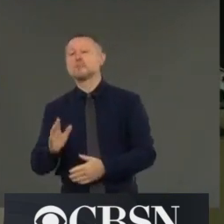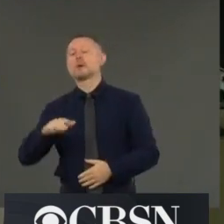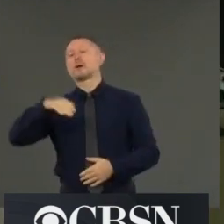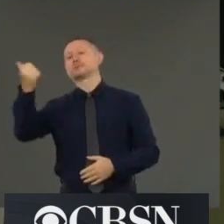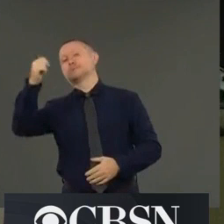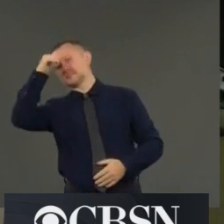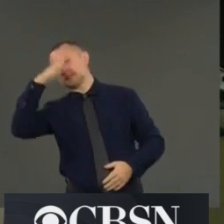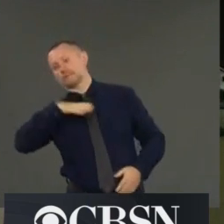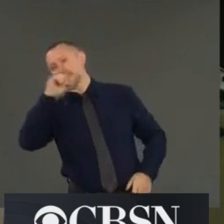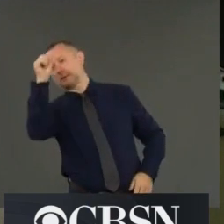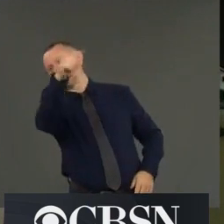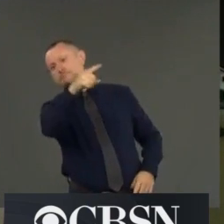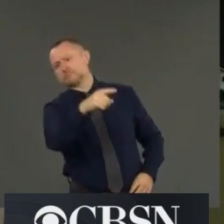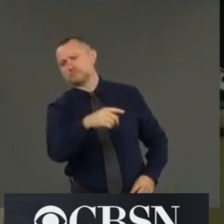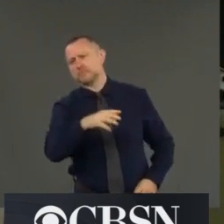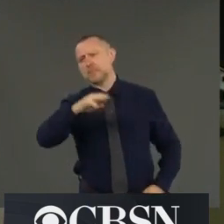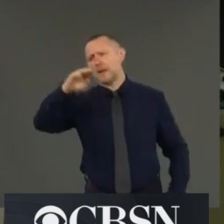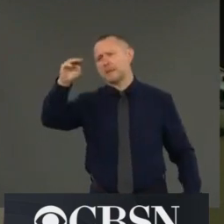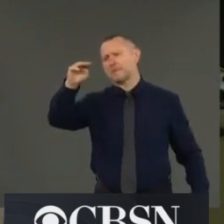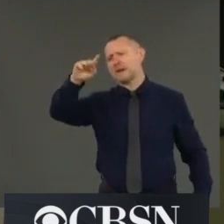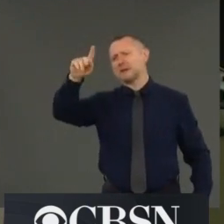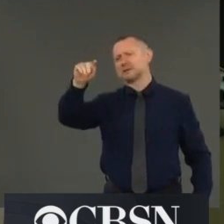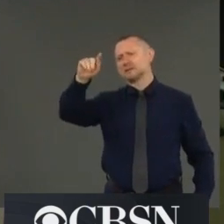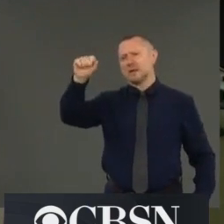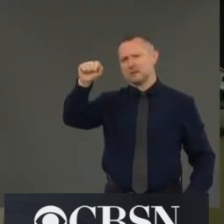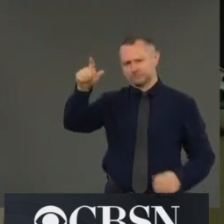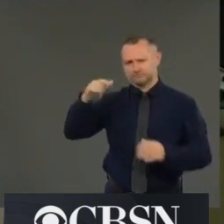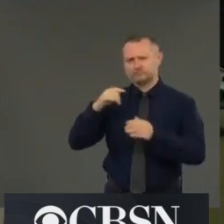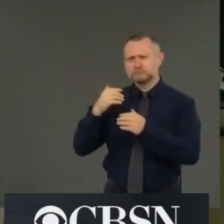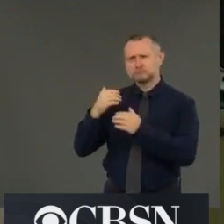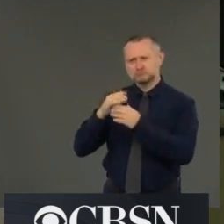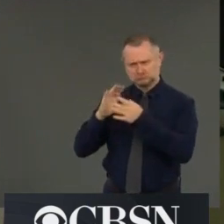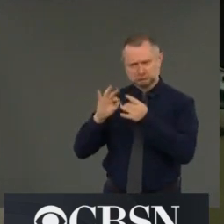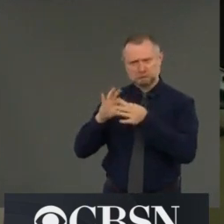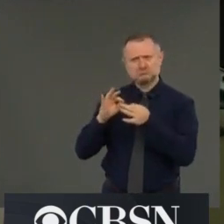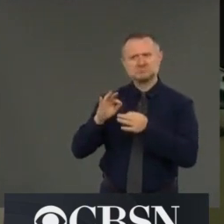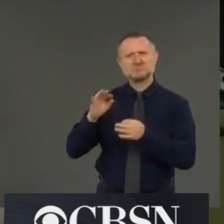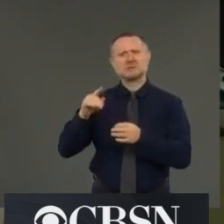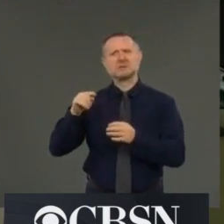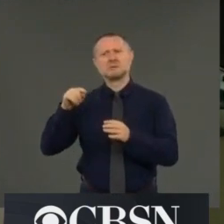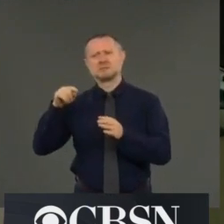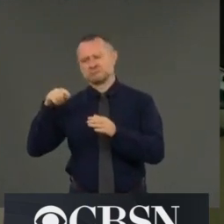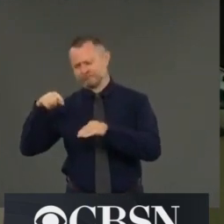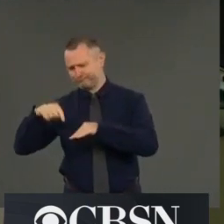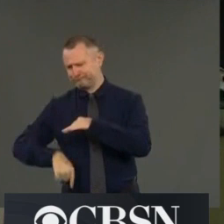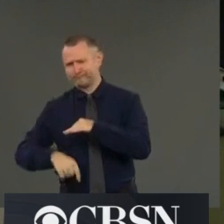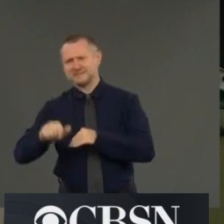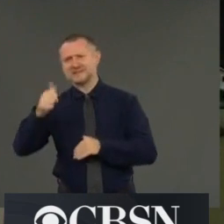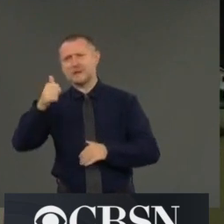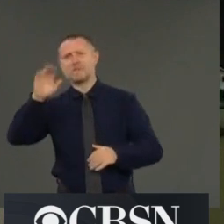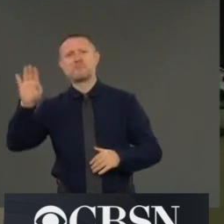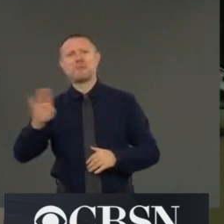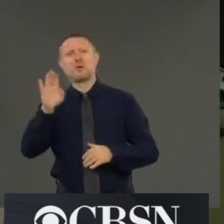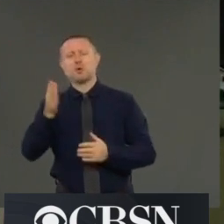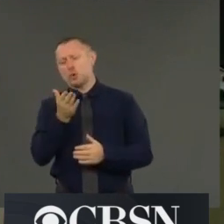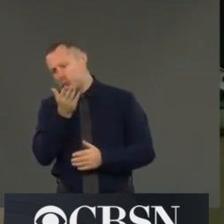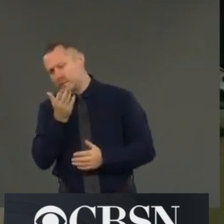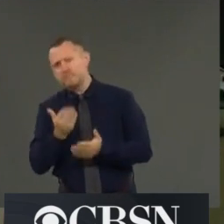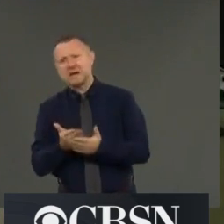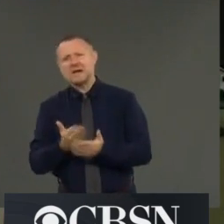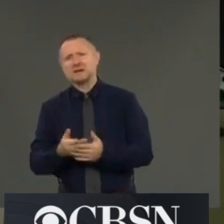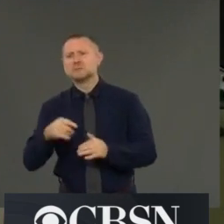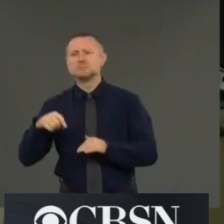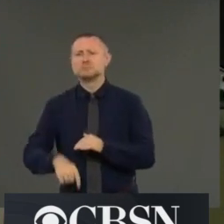the MTA is talking about losing $10 billion through next year because of the coronavirus. They've asked the federal government for $12